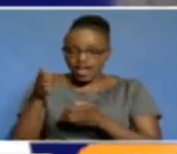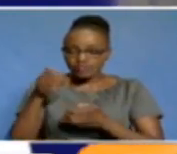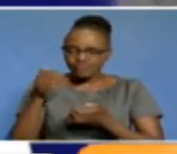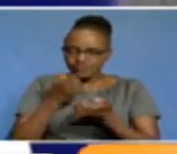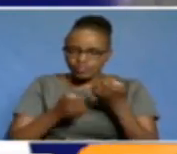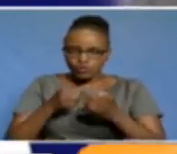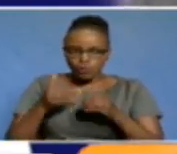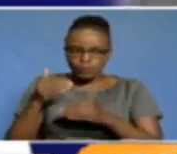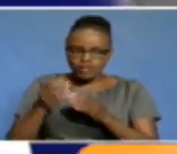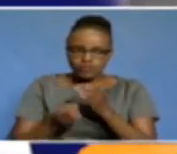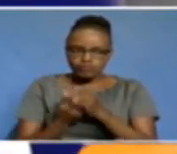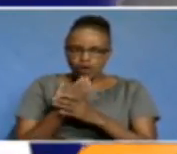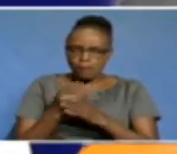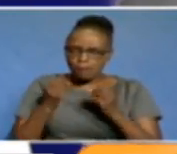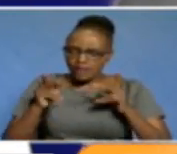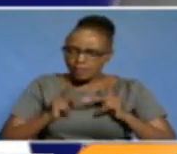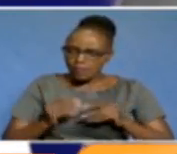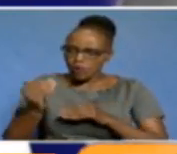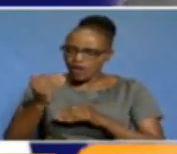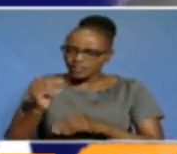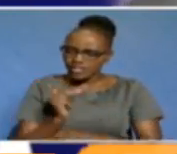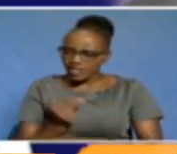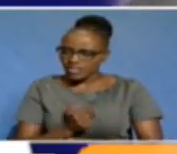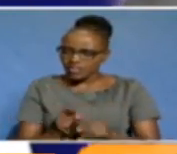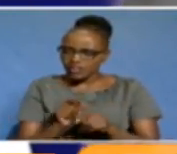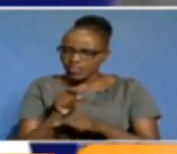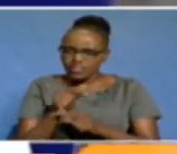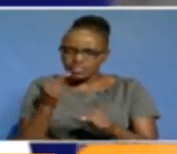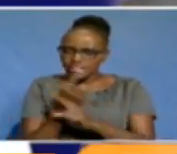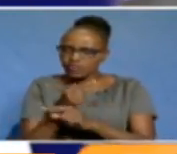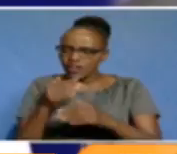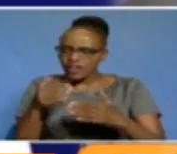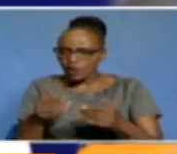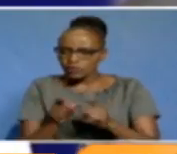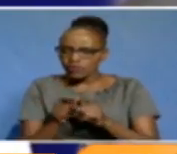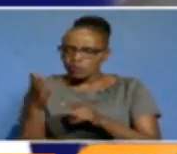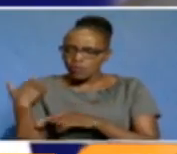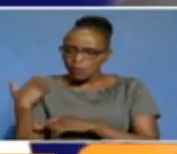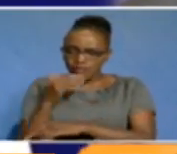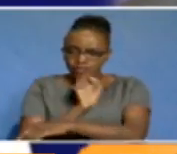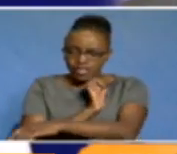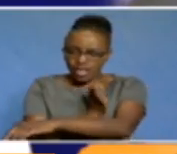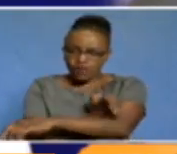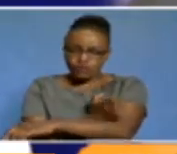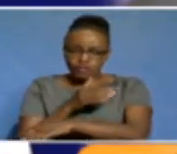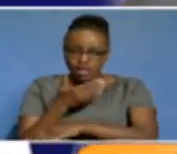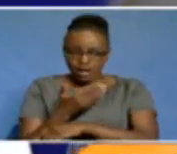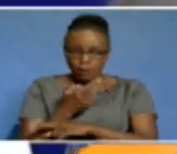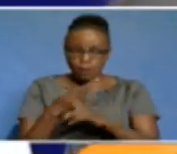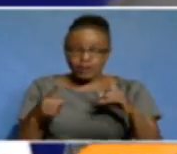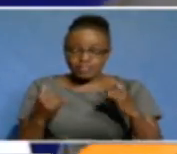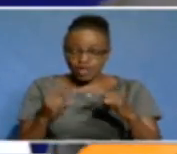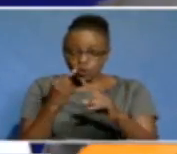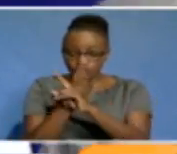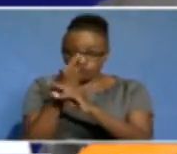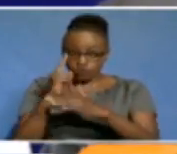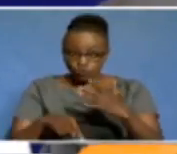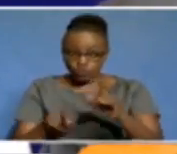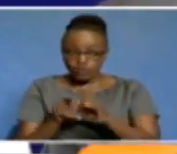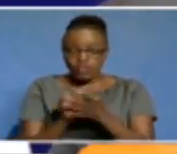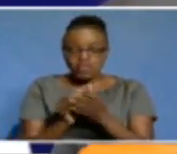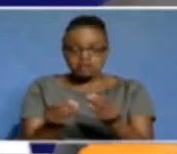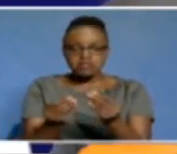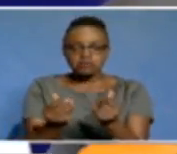have been asking us how will this be different from the past efforts. The difference is the